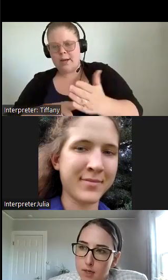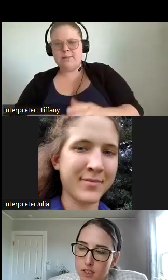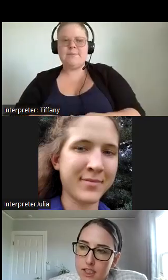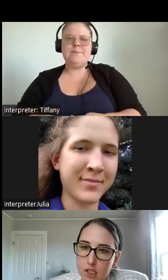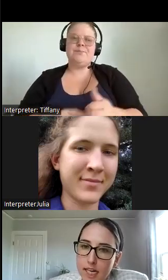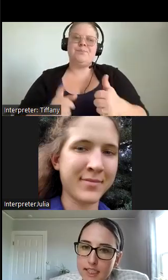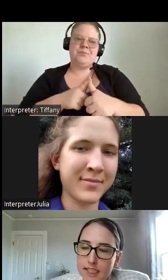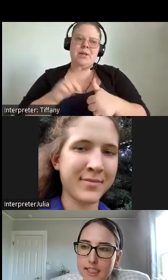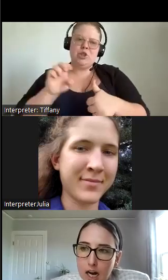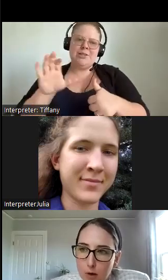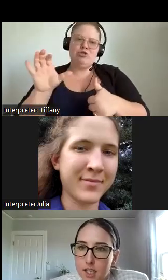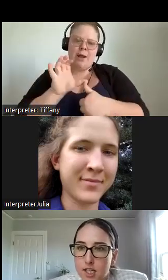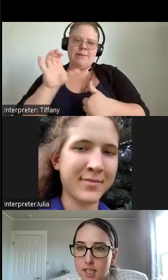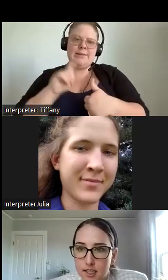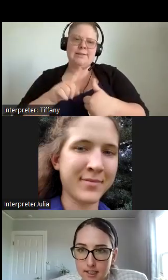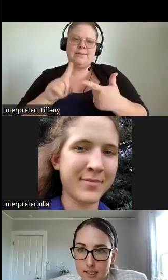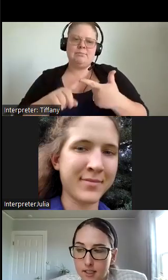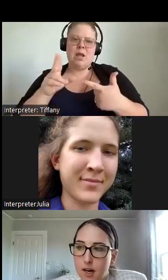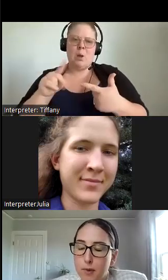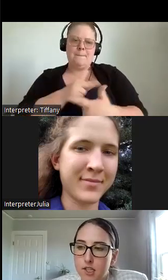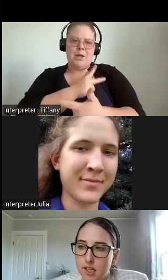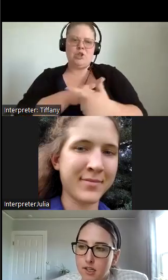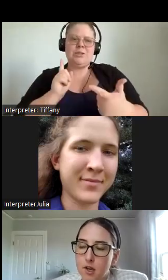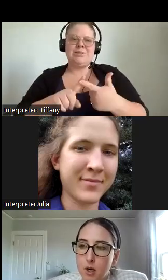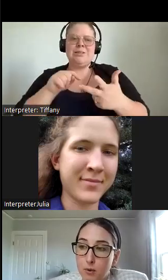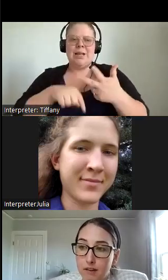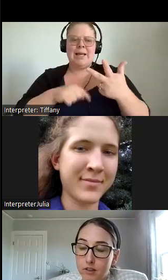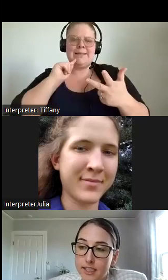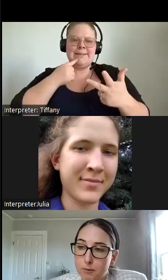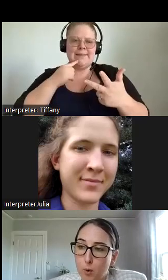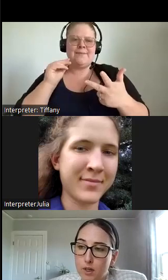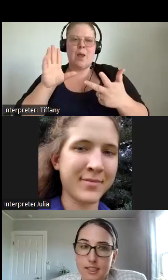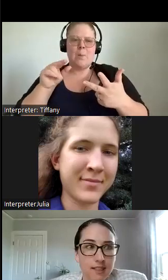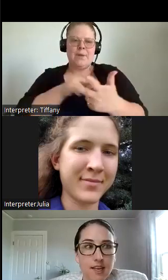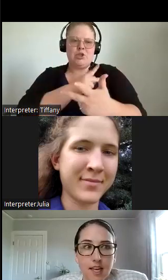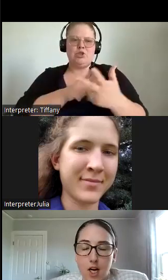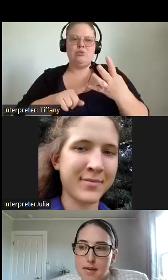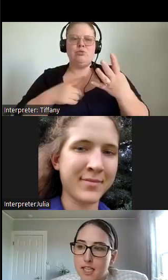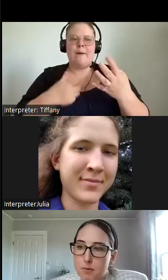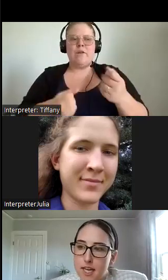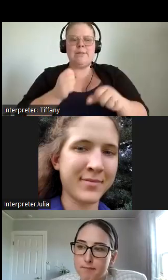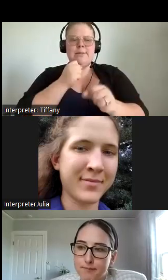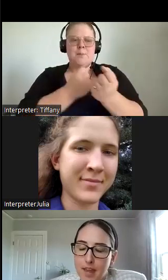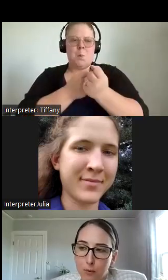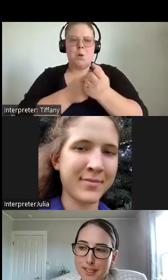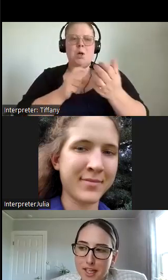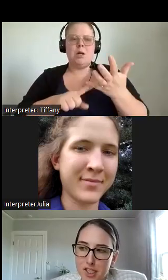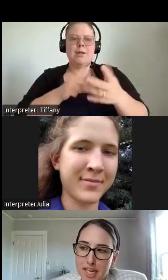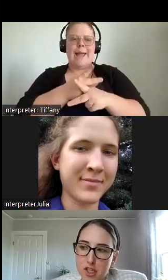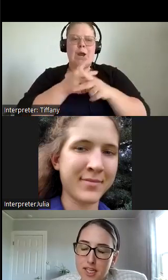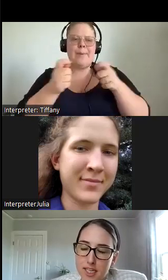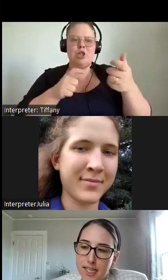are emergency and crisis, outpatient, intensive outpatient, recovery supports, care management,